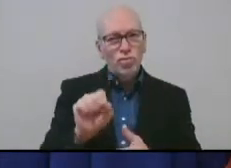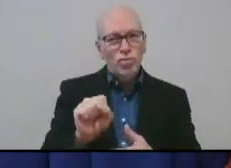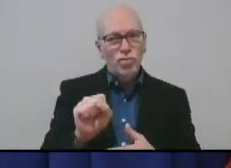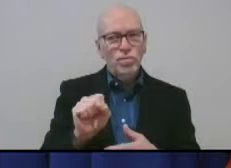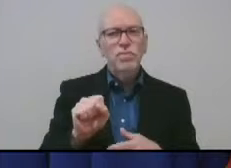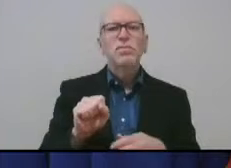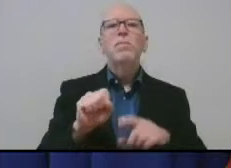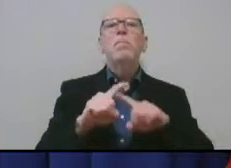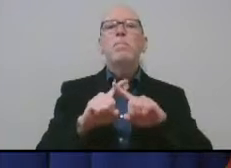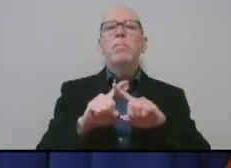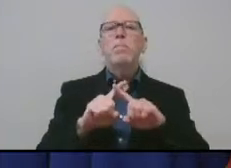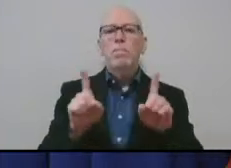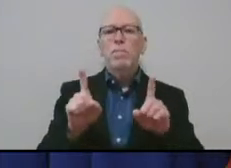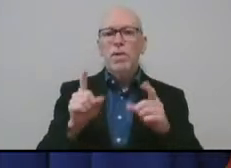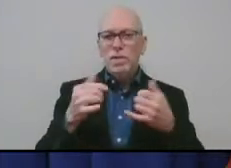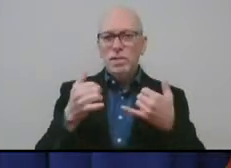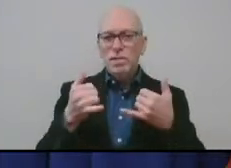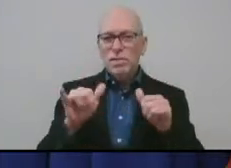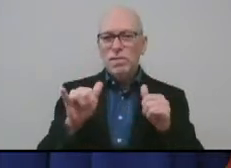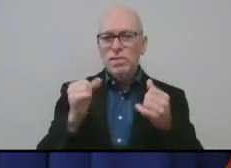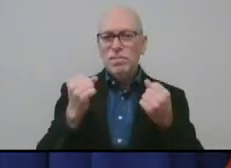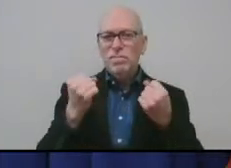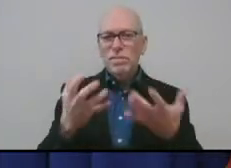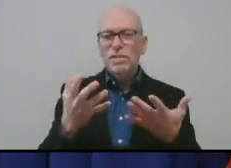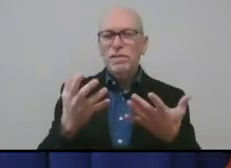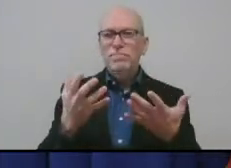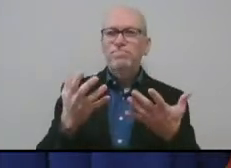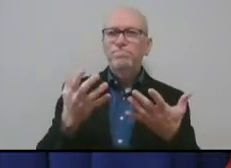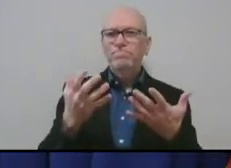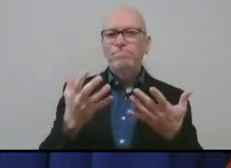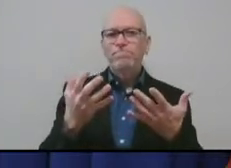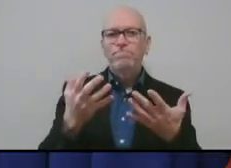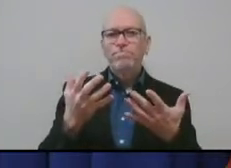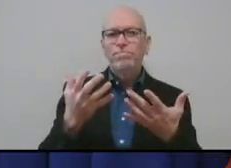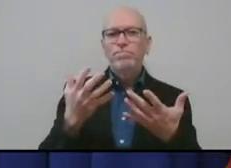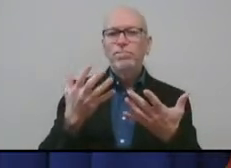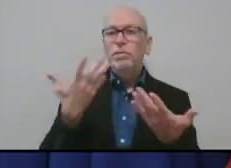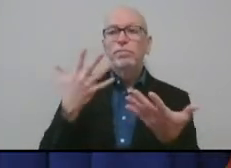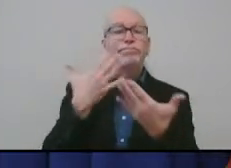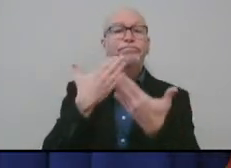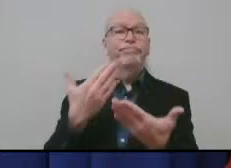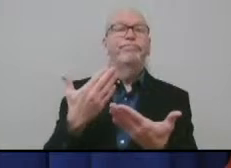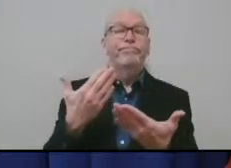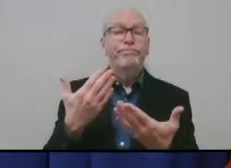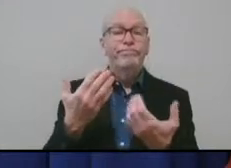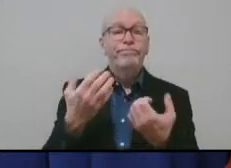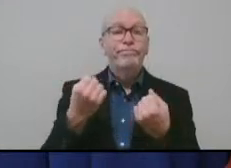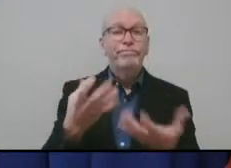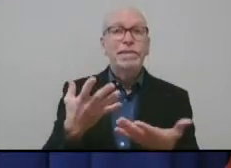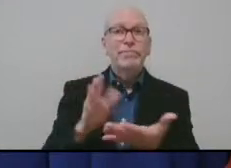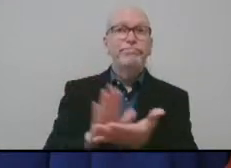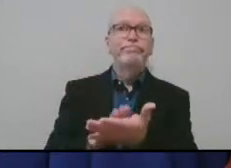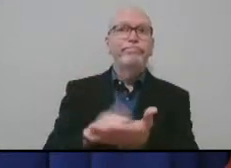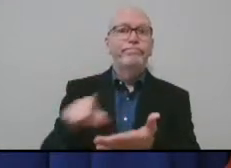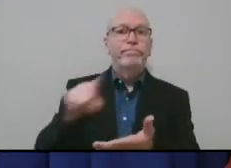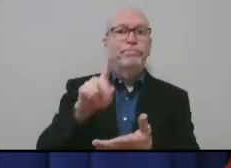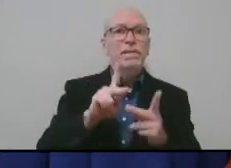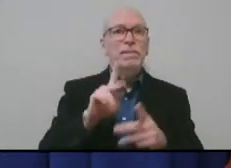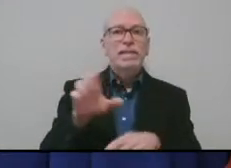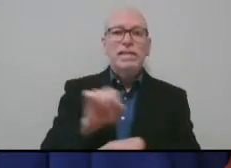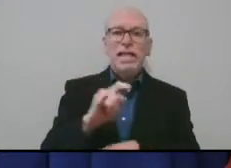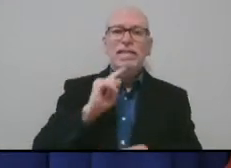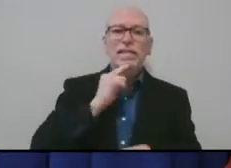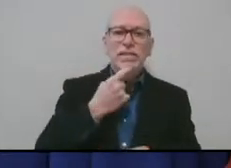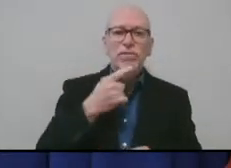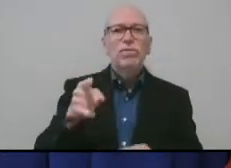of thanks, a lot of credit to people who are taking this seriously and practicing good